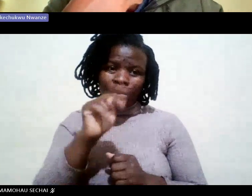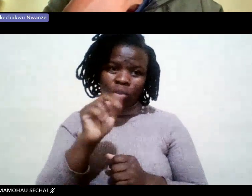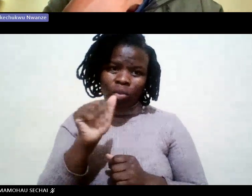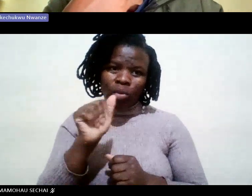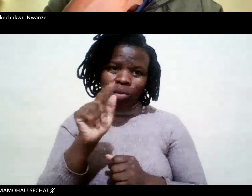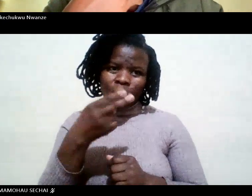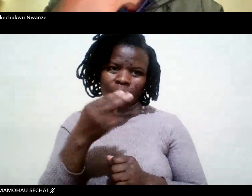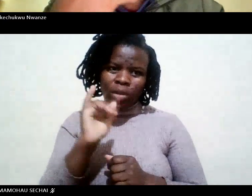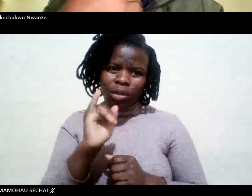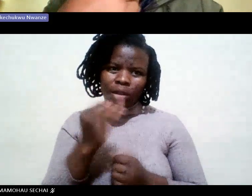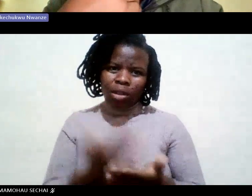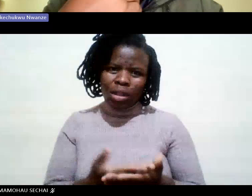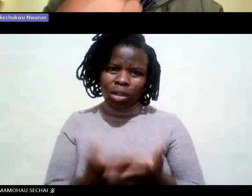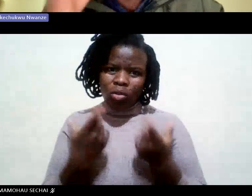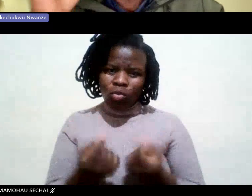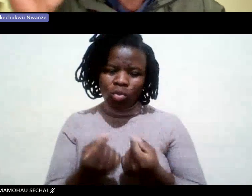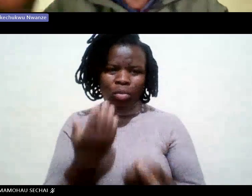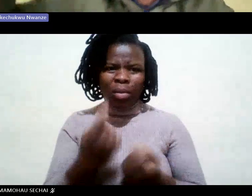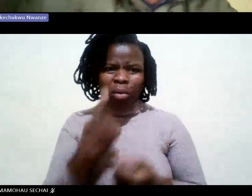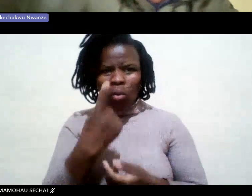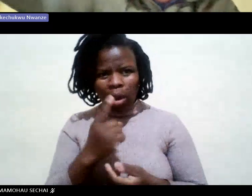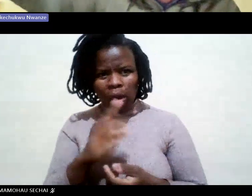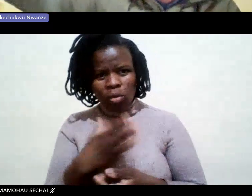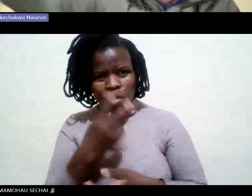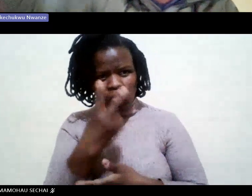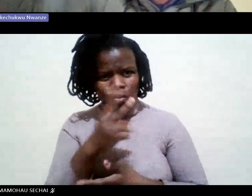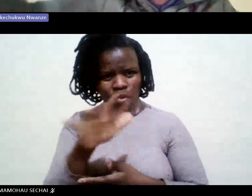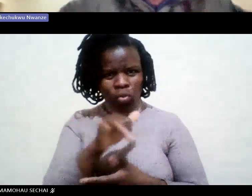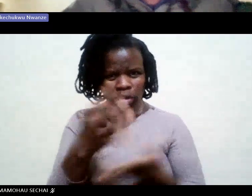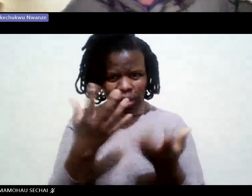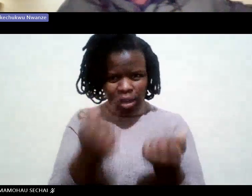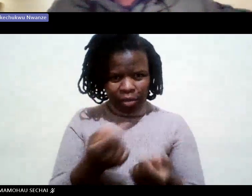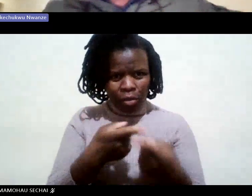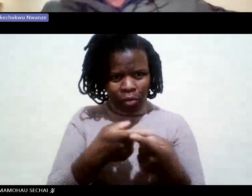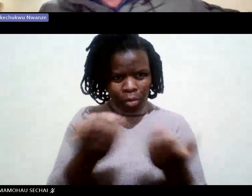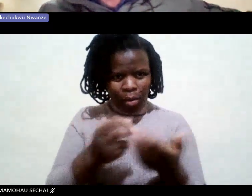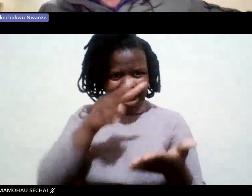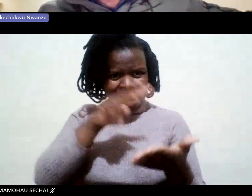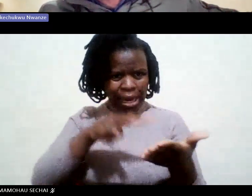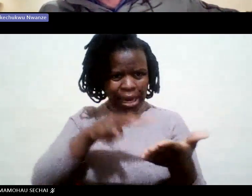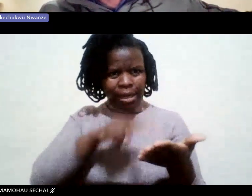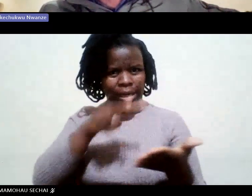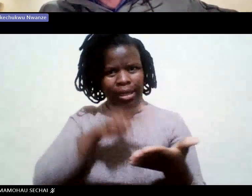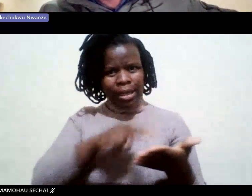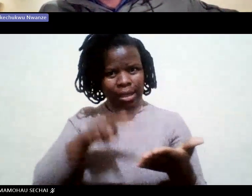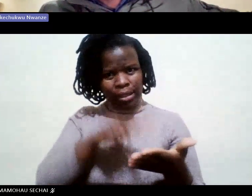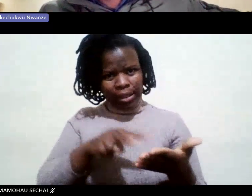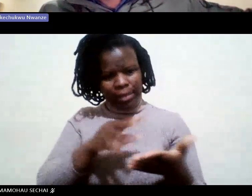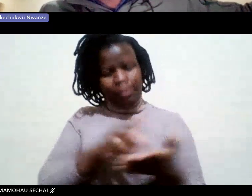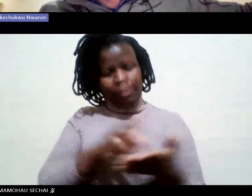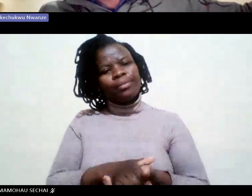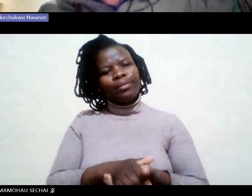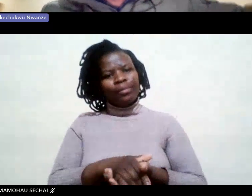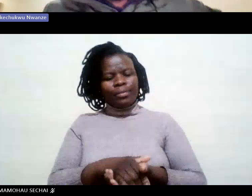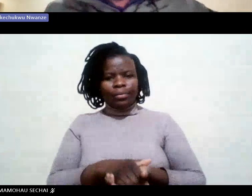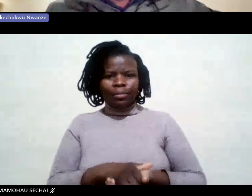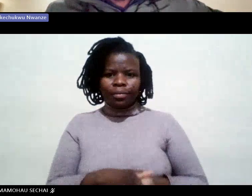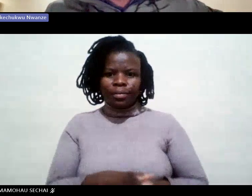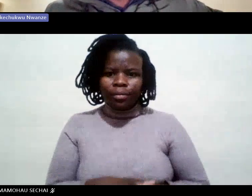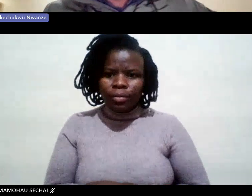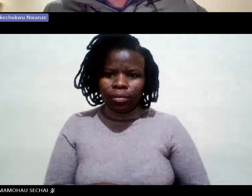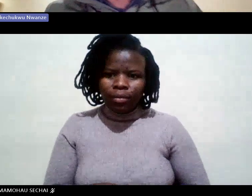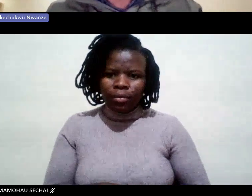watch a video. Exactly. So there are many videos which you've not watched. Even you can use it to catch up on one or two things you couldn't complete